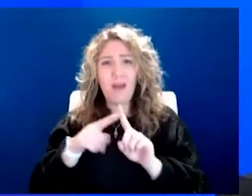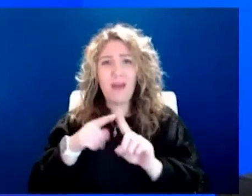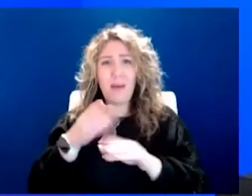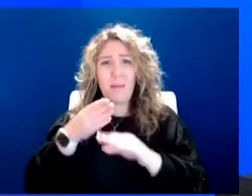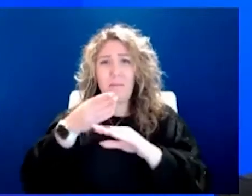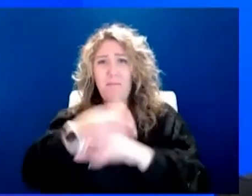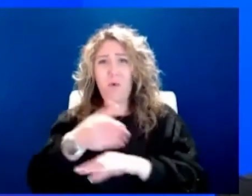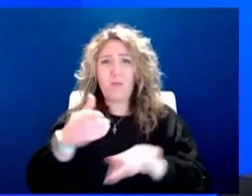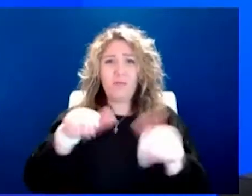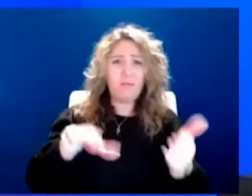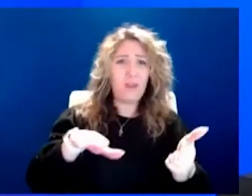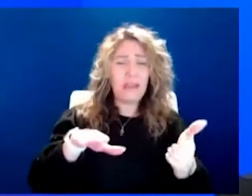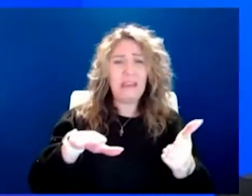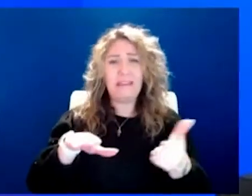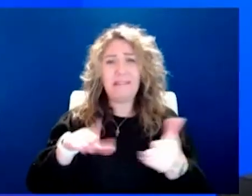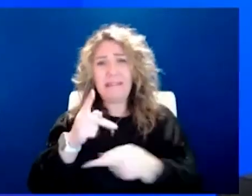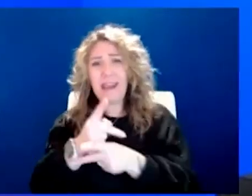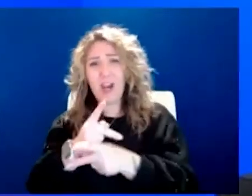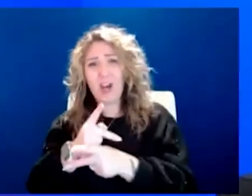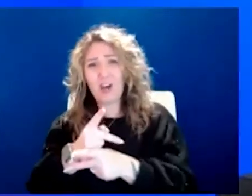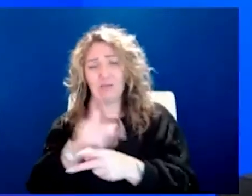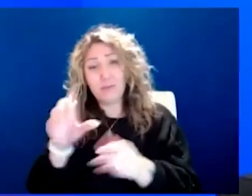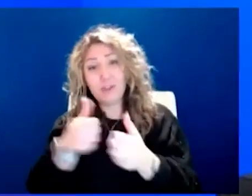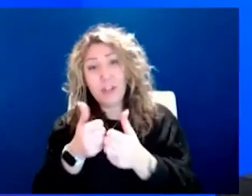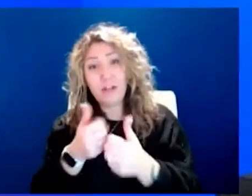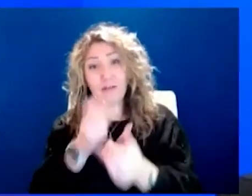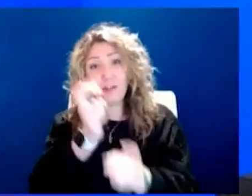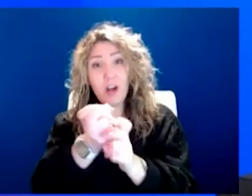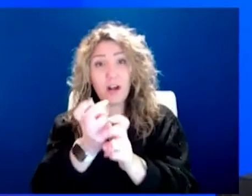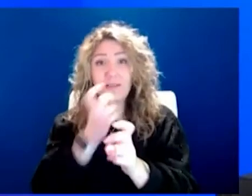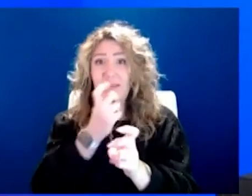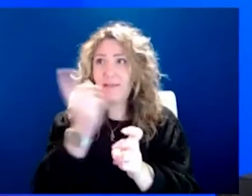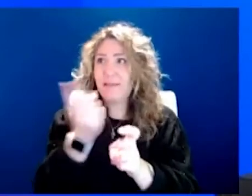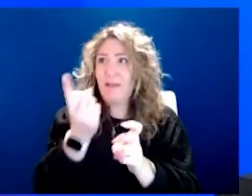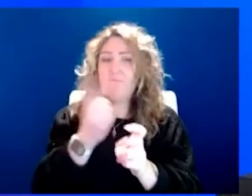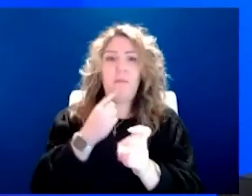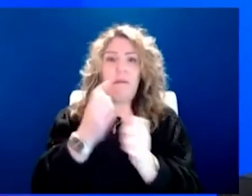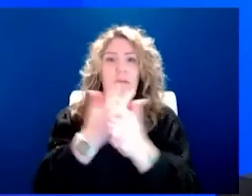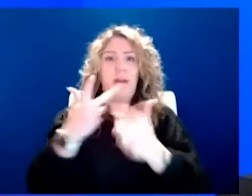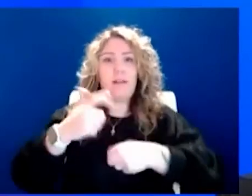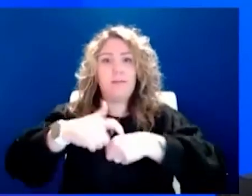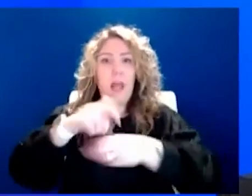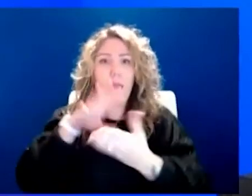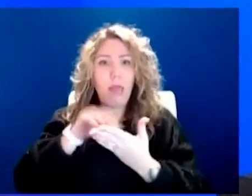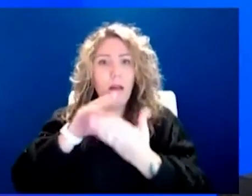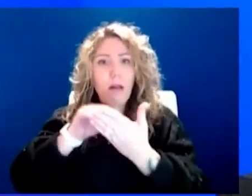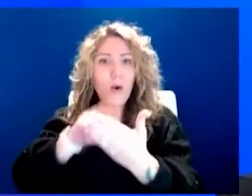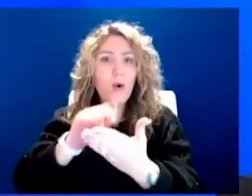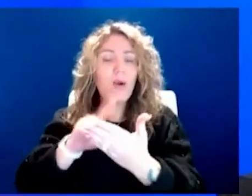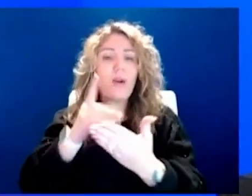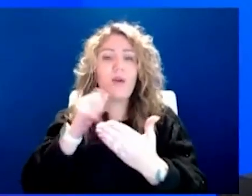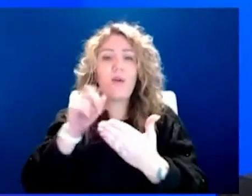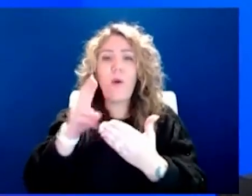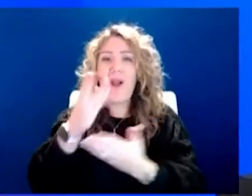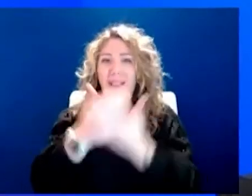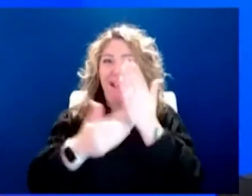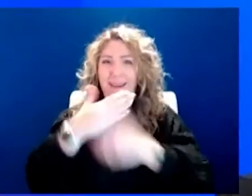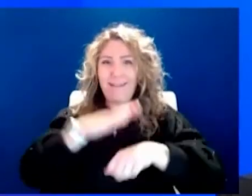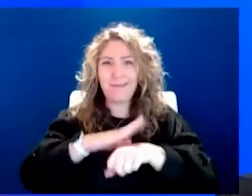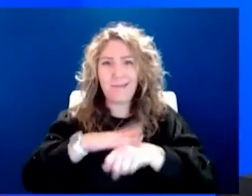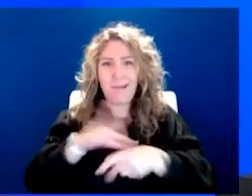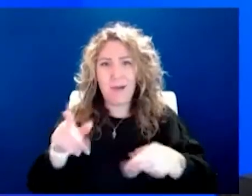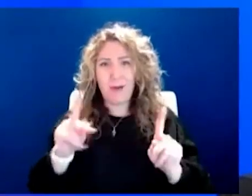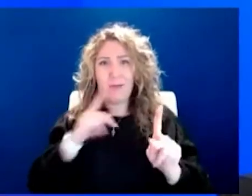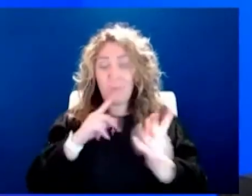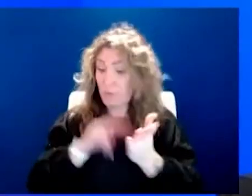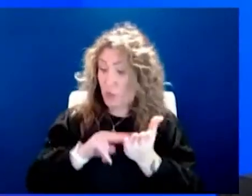it was challenging. It was hard to do. It's not something that you spend a lot of time learning about or get that hands-on opportunity. I mean, you could be a nurse for a very long